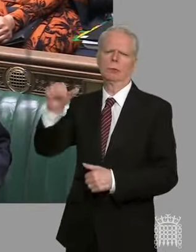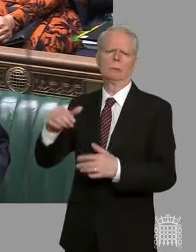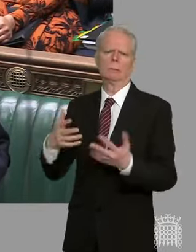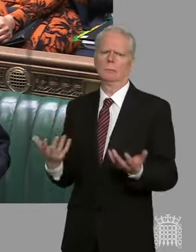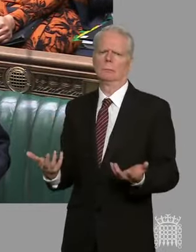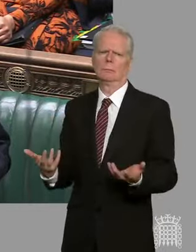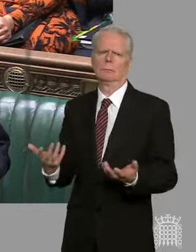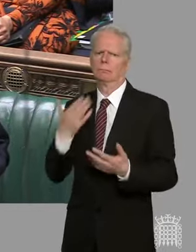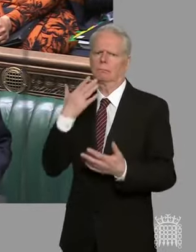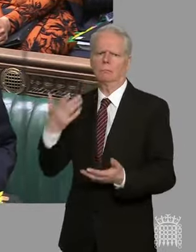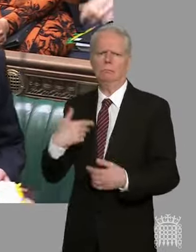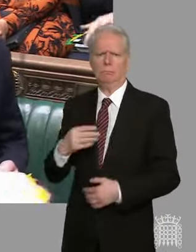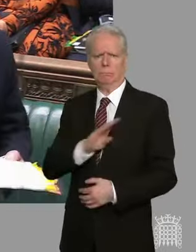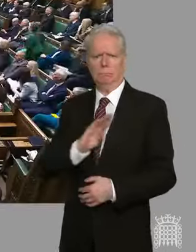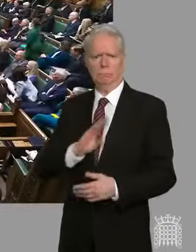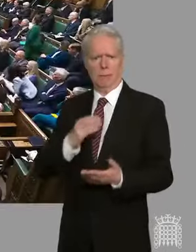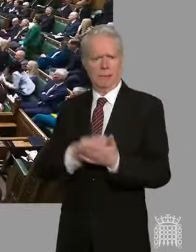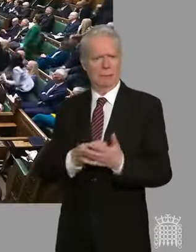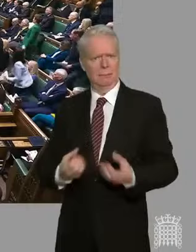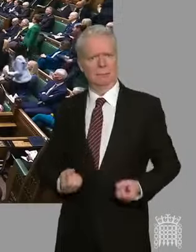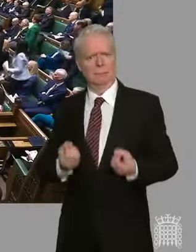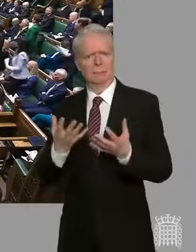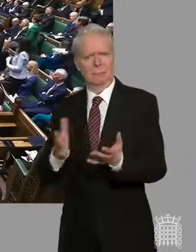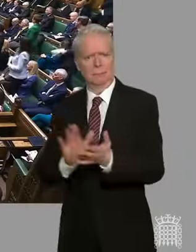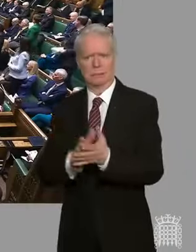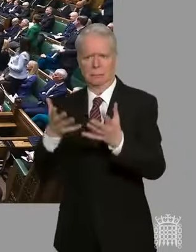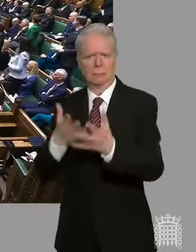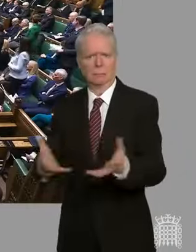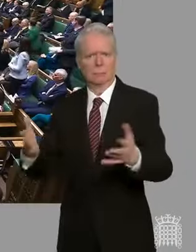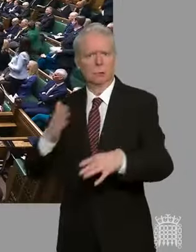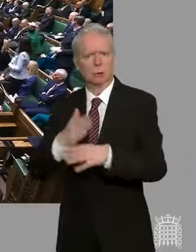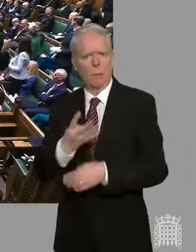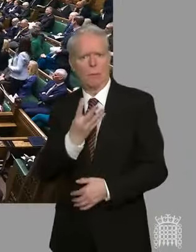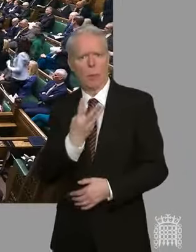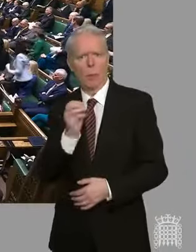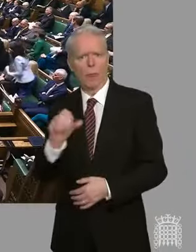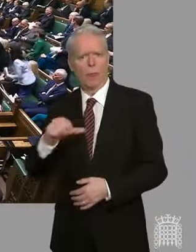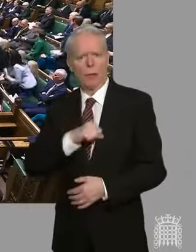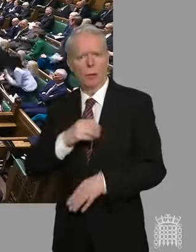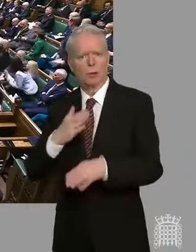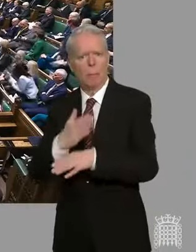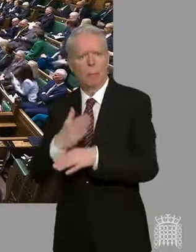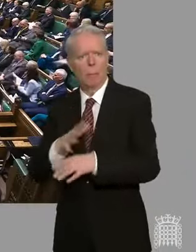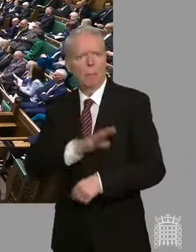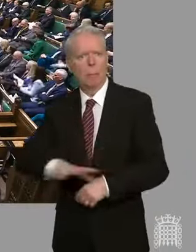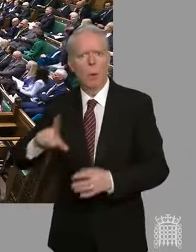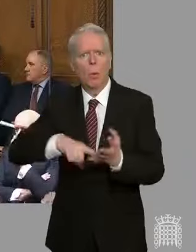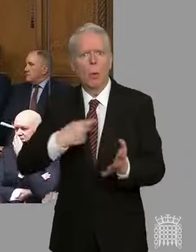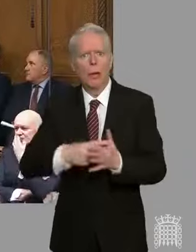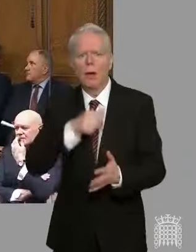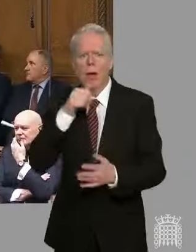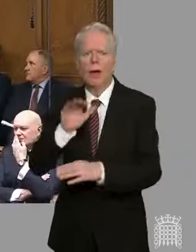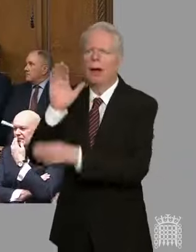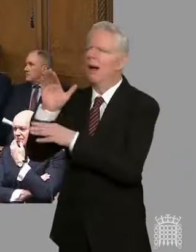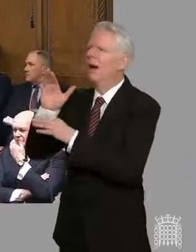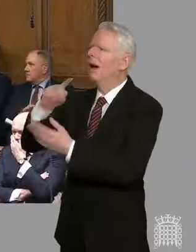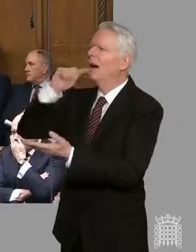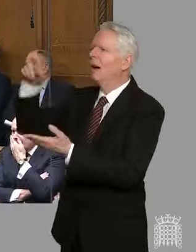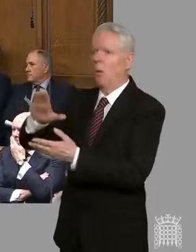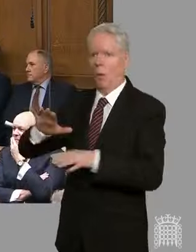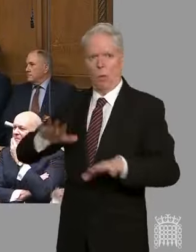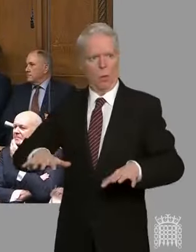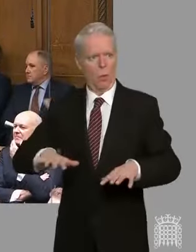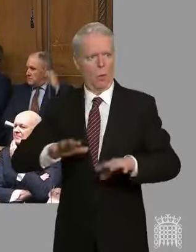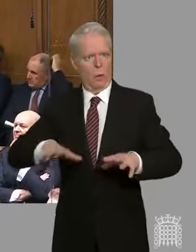workers in Barrow-in-Furness. Wendy Morton. Mr. Speaker, in my constituency, the planning inspector chose to